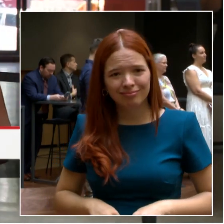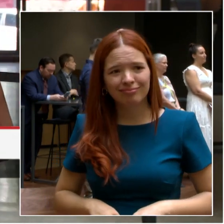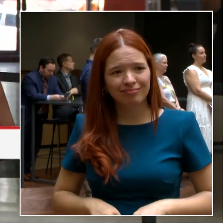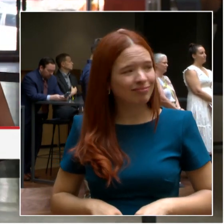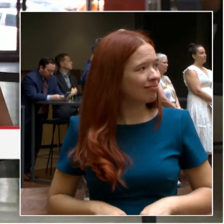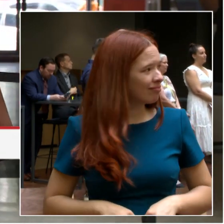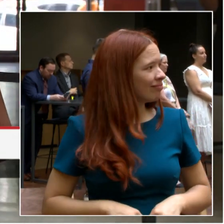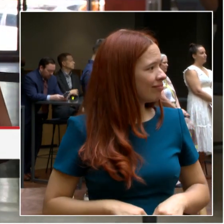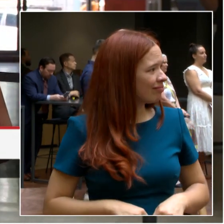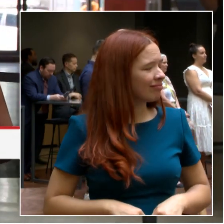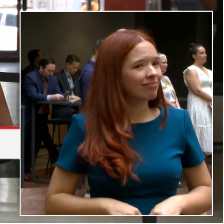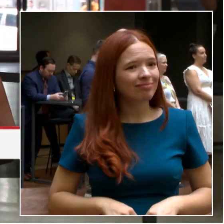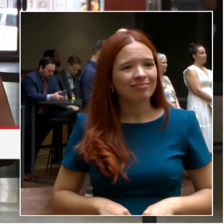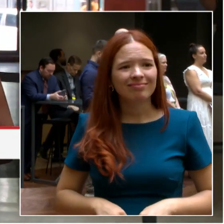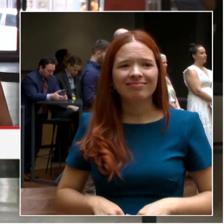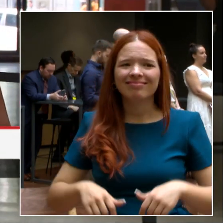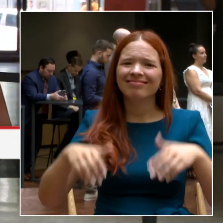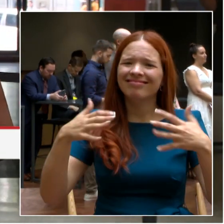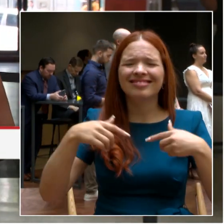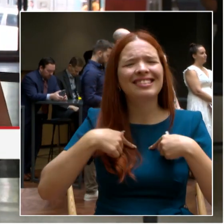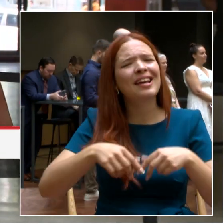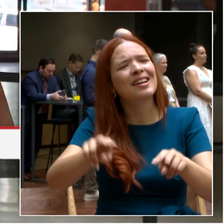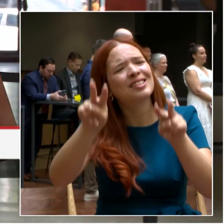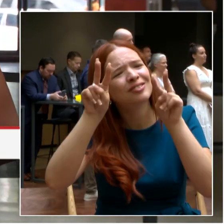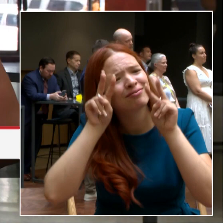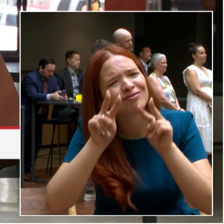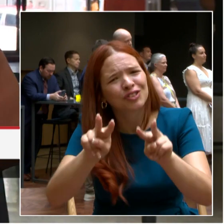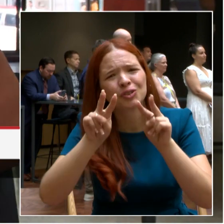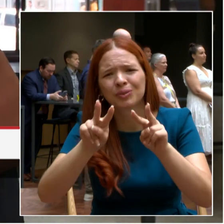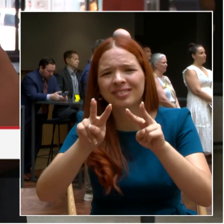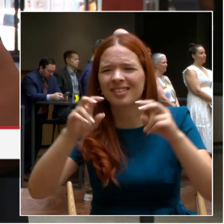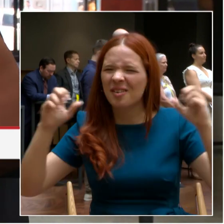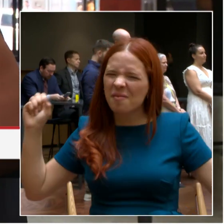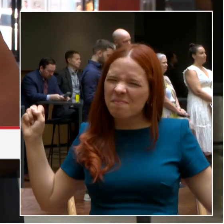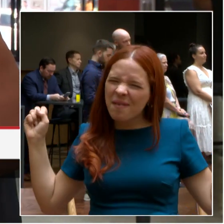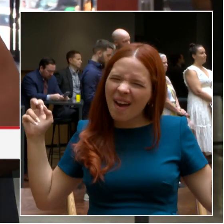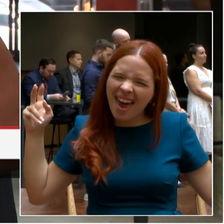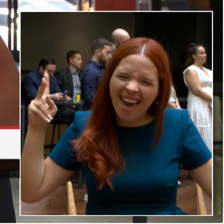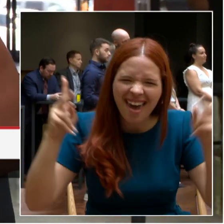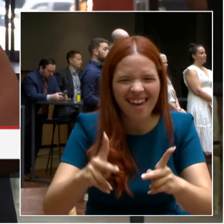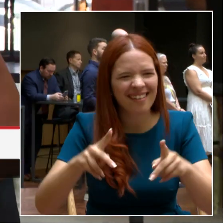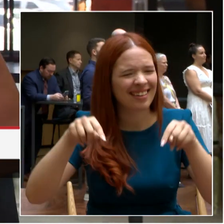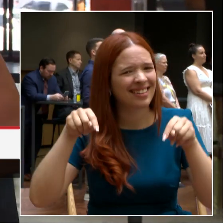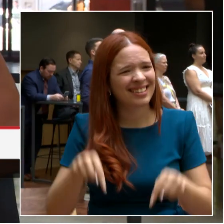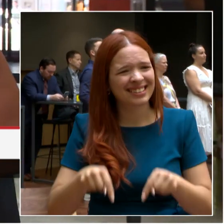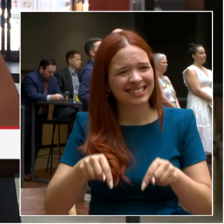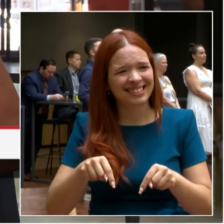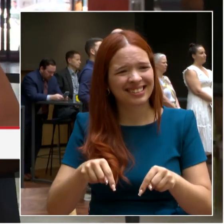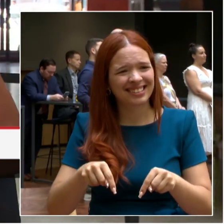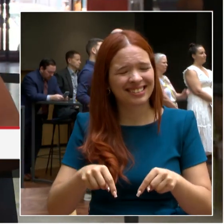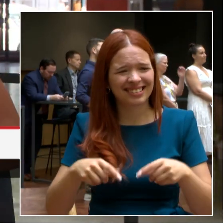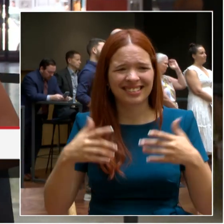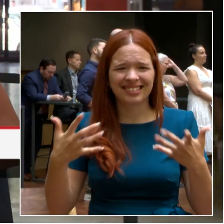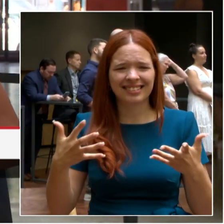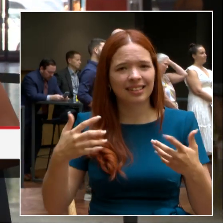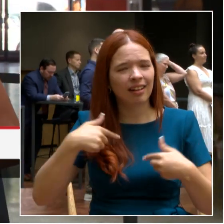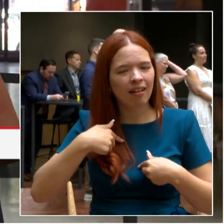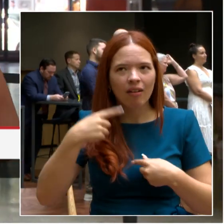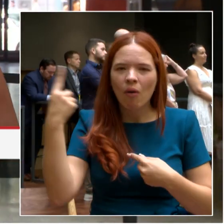I know I am. Every time I think about Joe Biden, who got on a train every